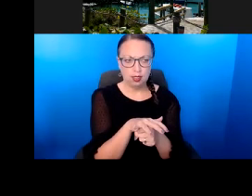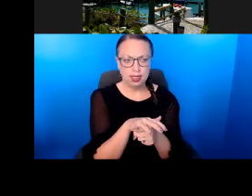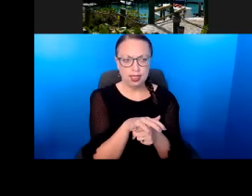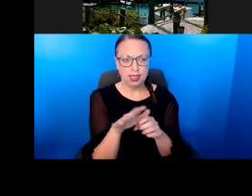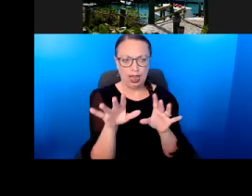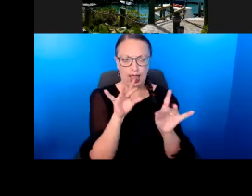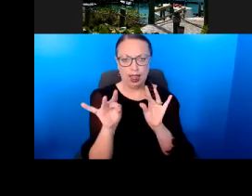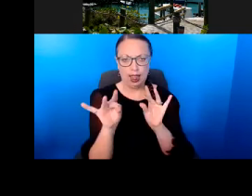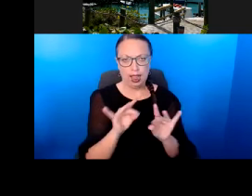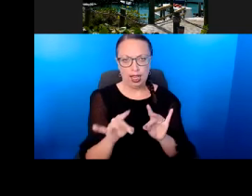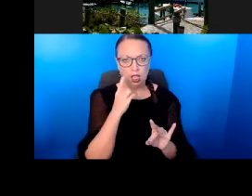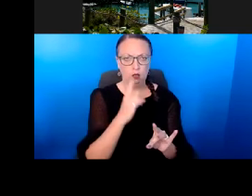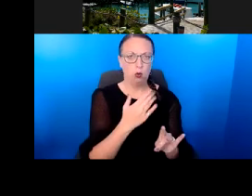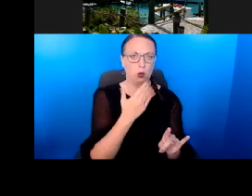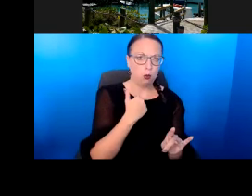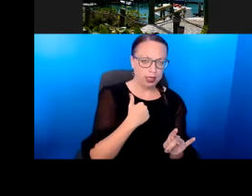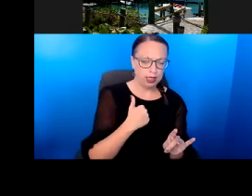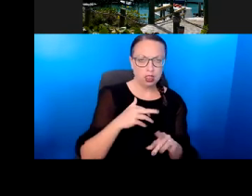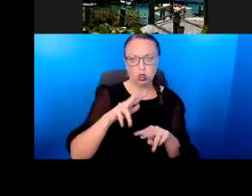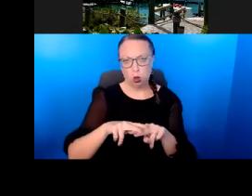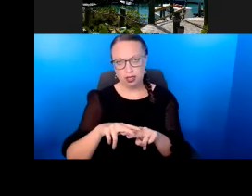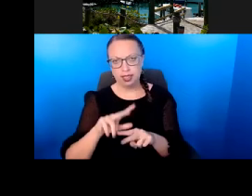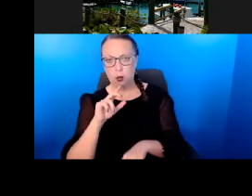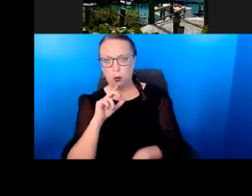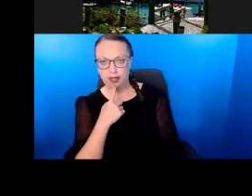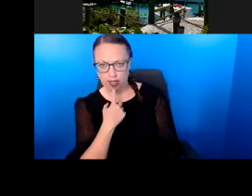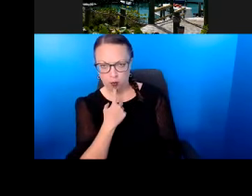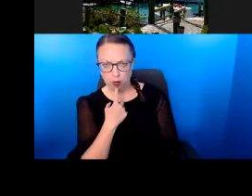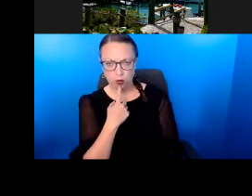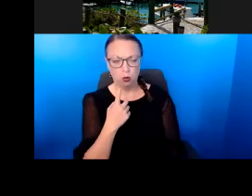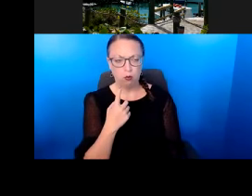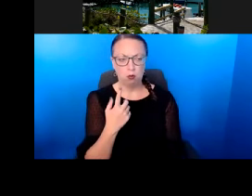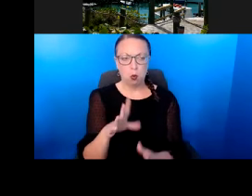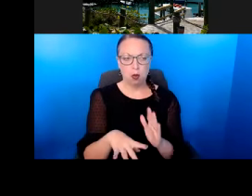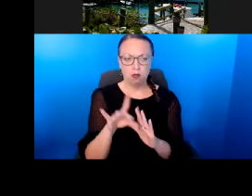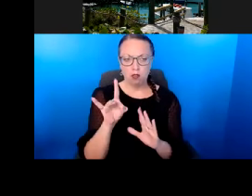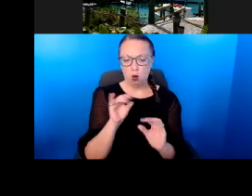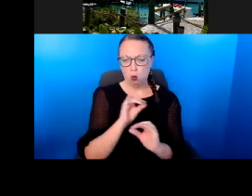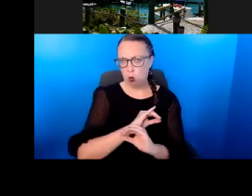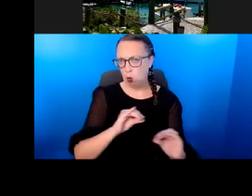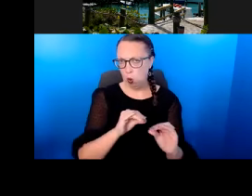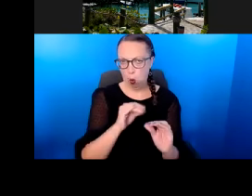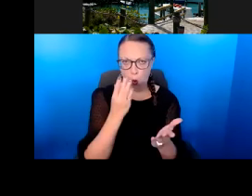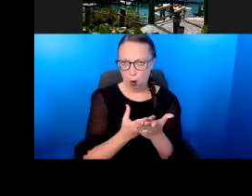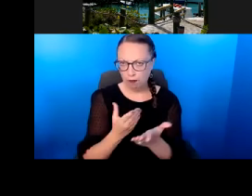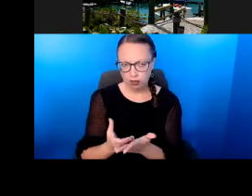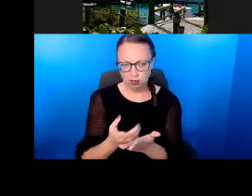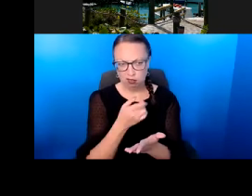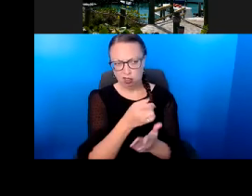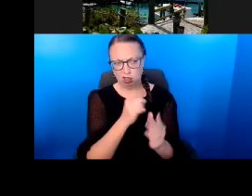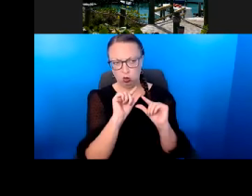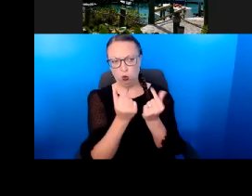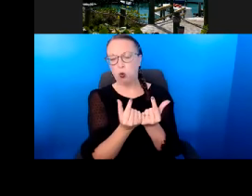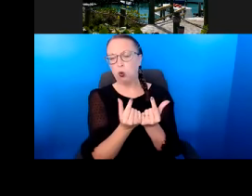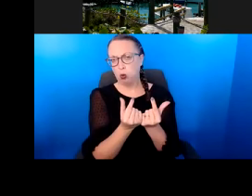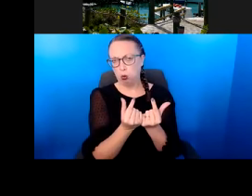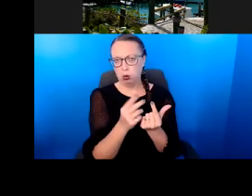selective for sweet, salty, or sour, we really found no evidence. This is the group data. This is just